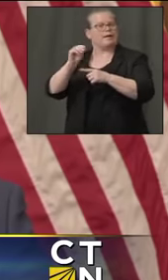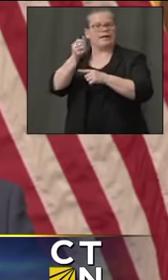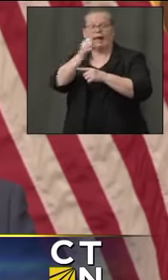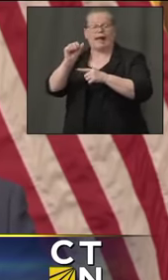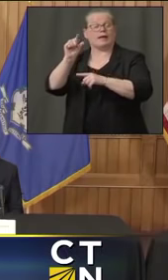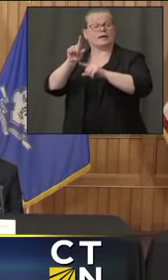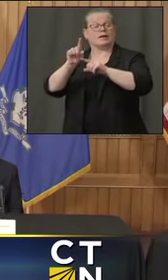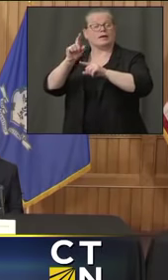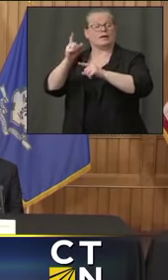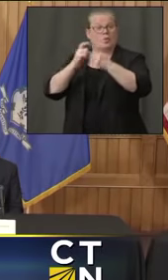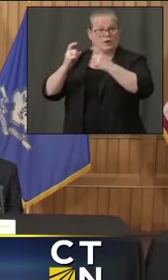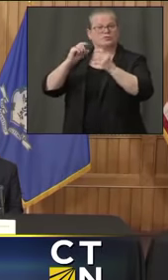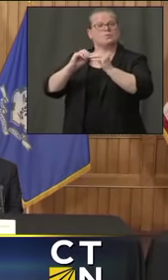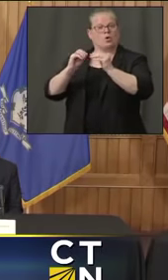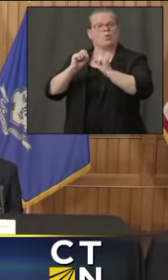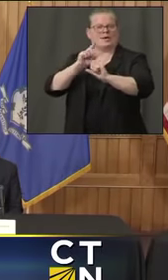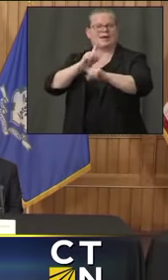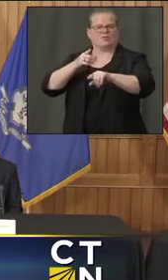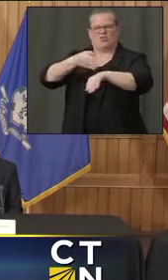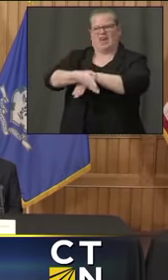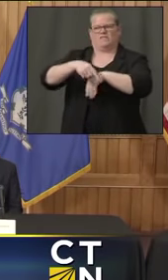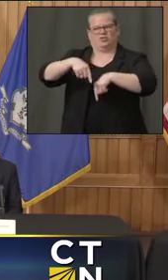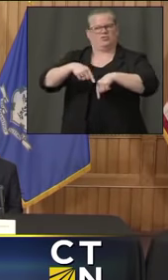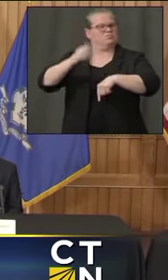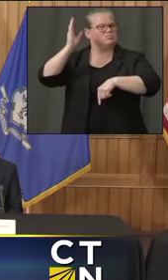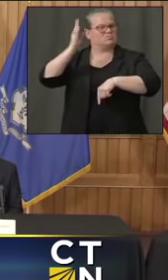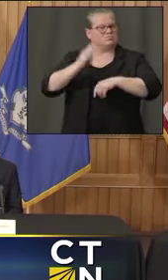Okay, thank you very much.